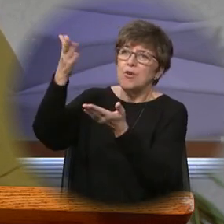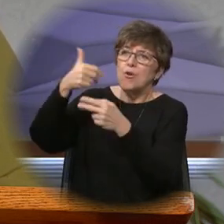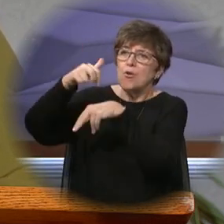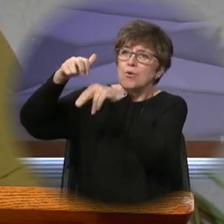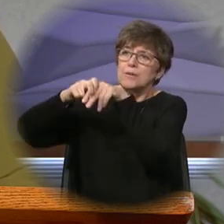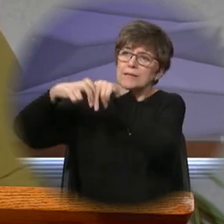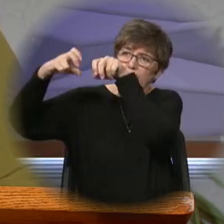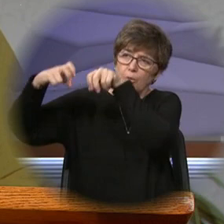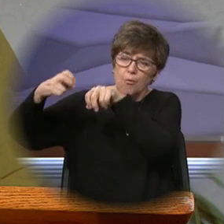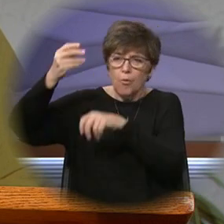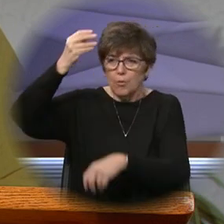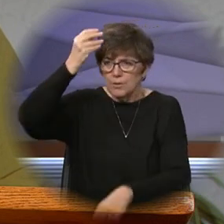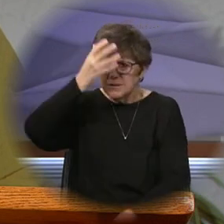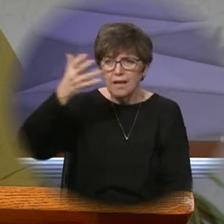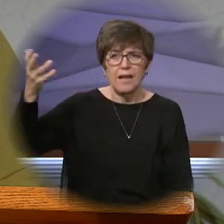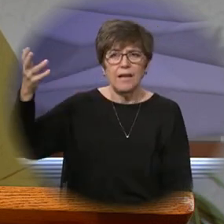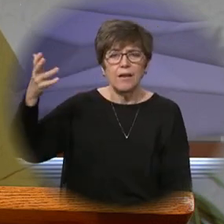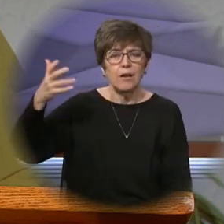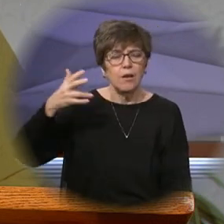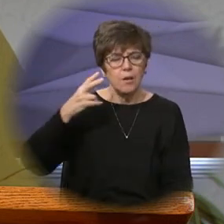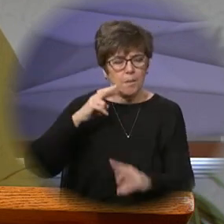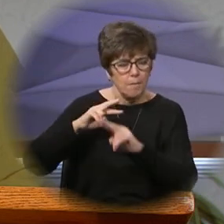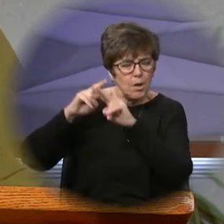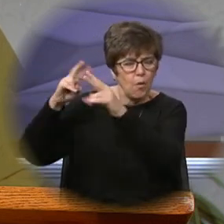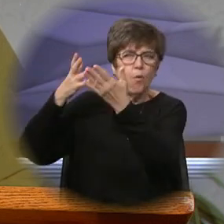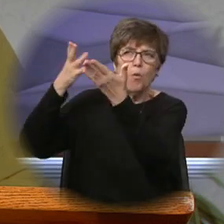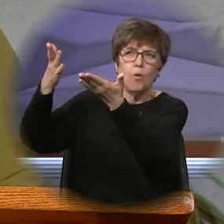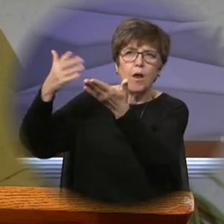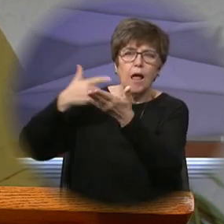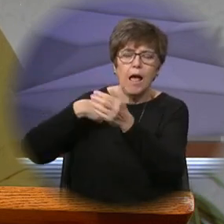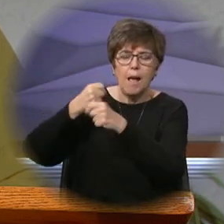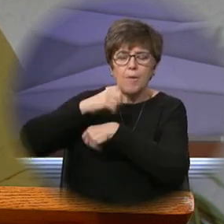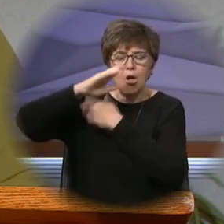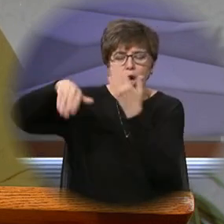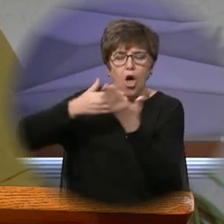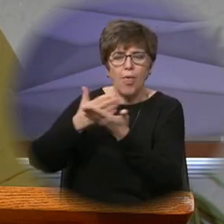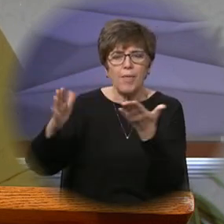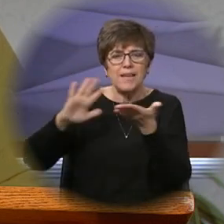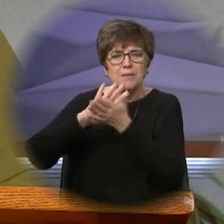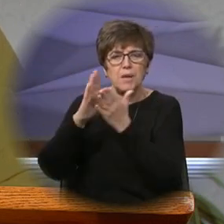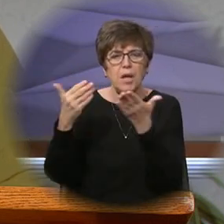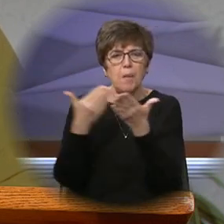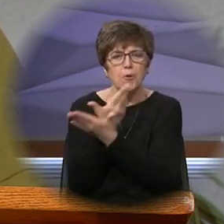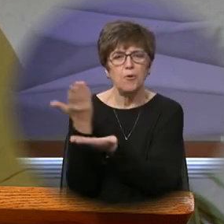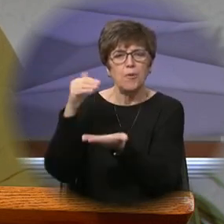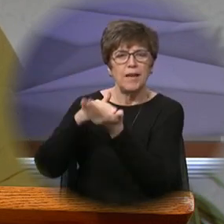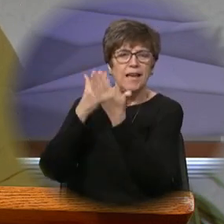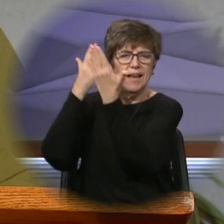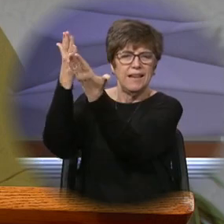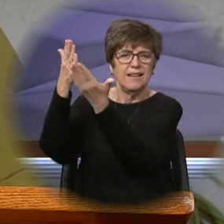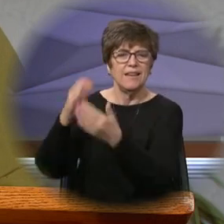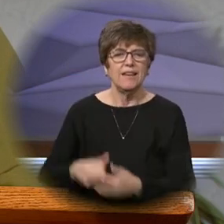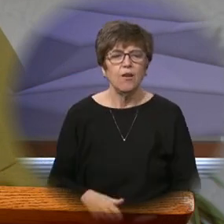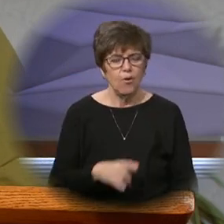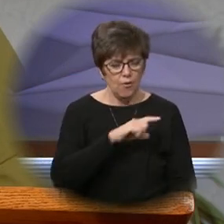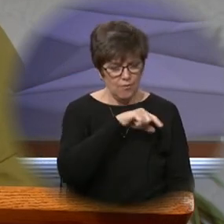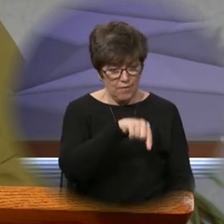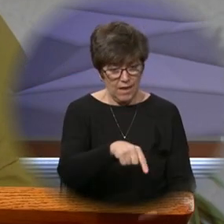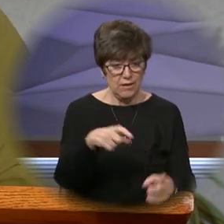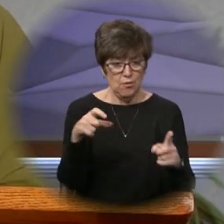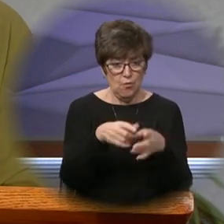on the throne said, "Behold, I make all things new." The word of the